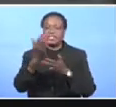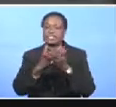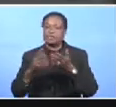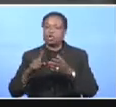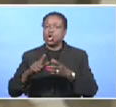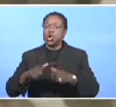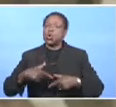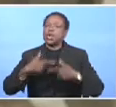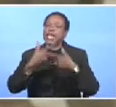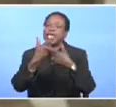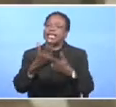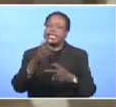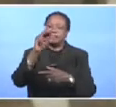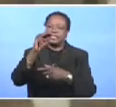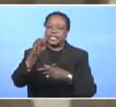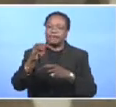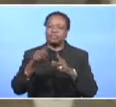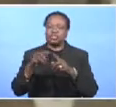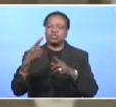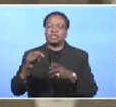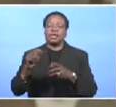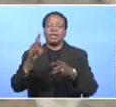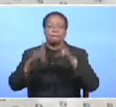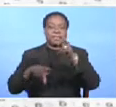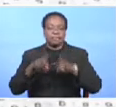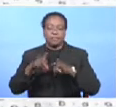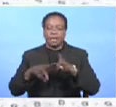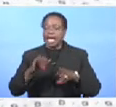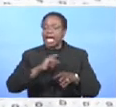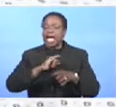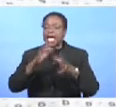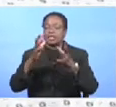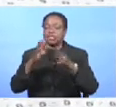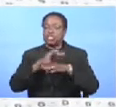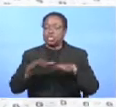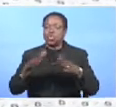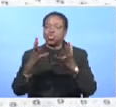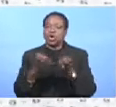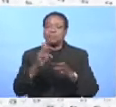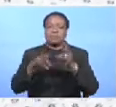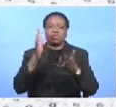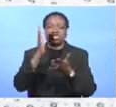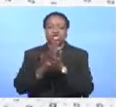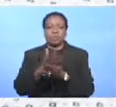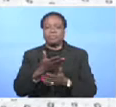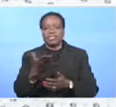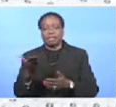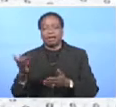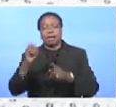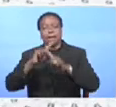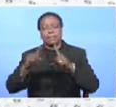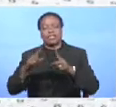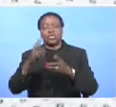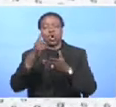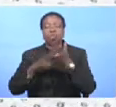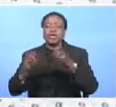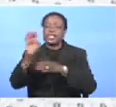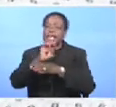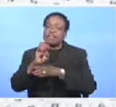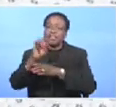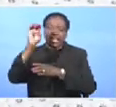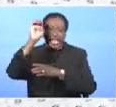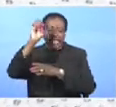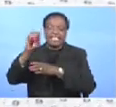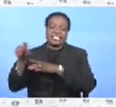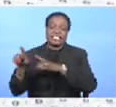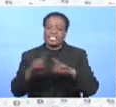people. But I don't want people to stop there. I want whatever he has done, in order for to be really be proud, for